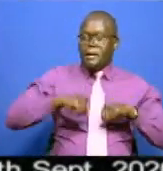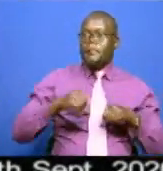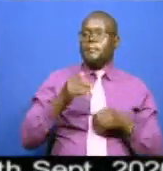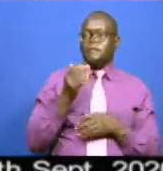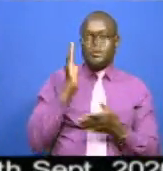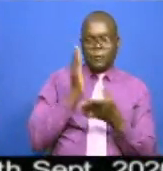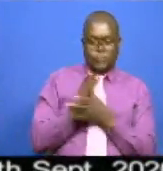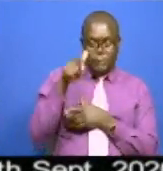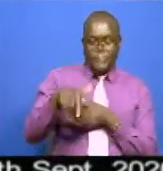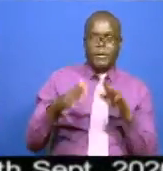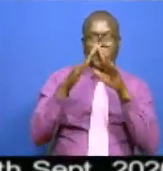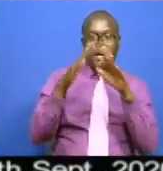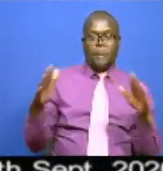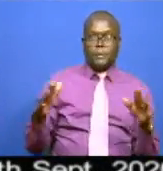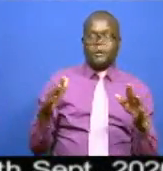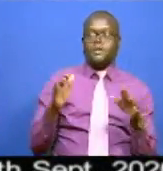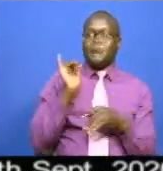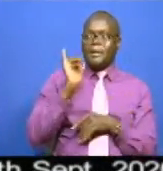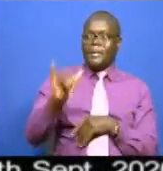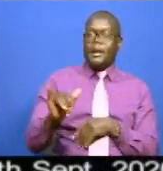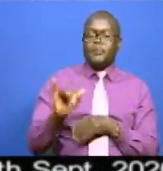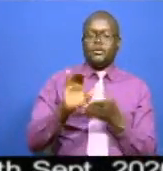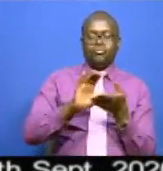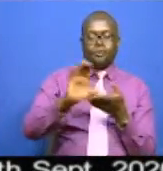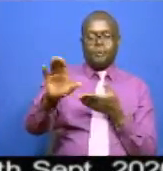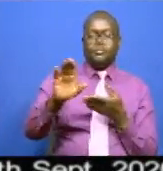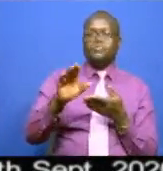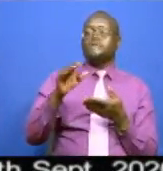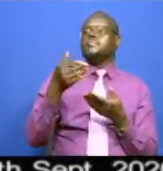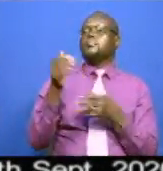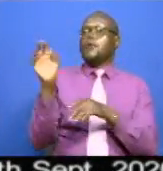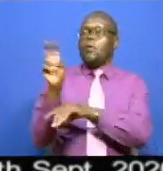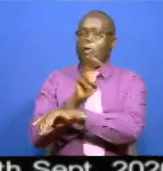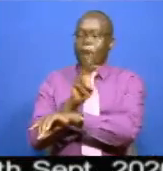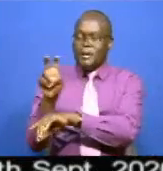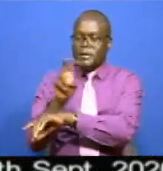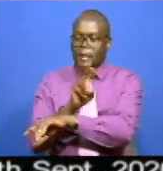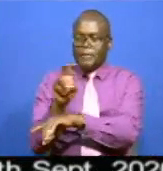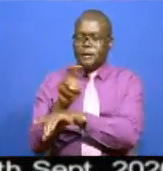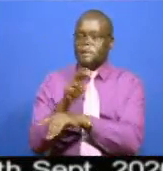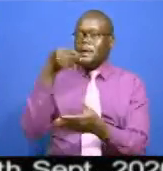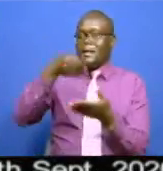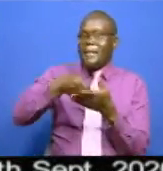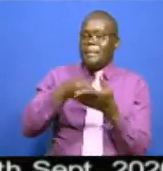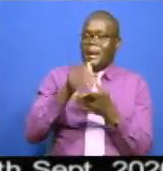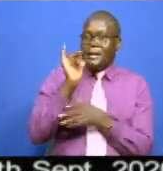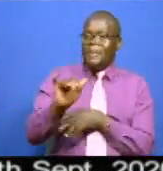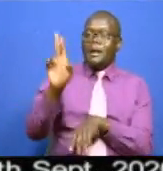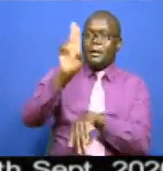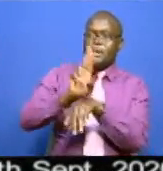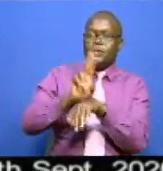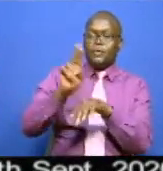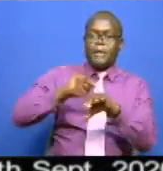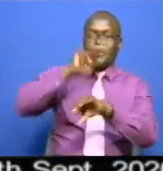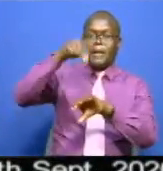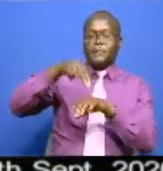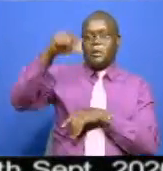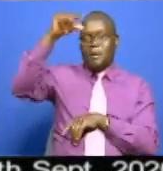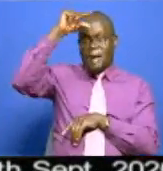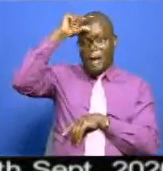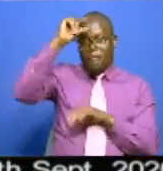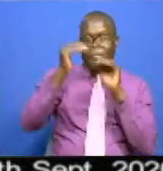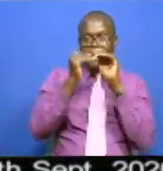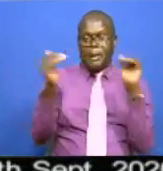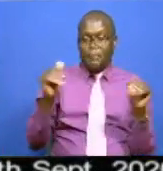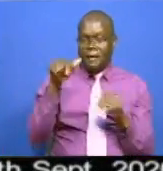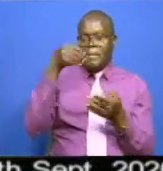is this House that appropriates and oversights the monies that are spent at the national government level. And these